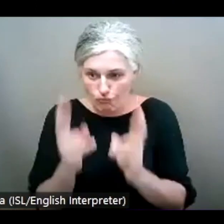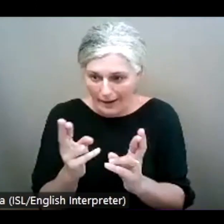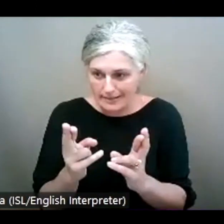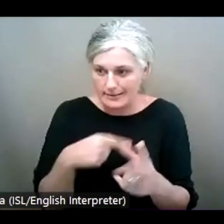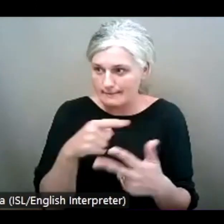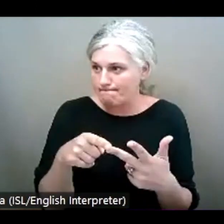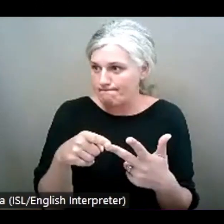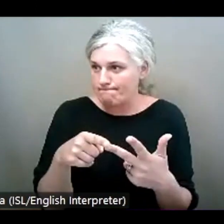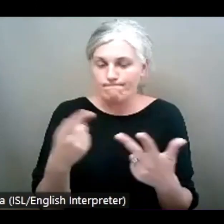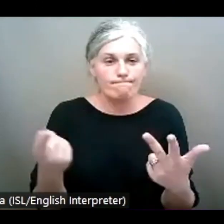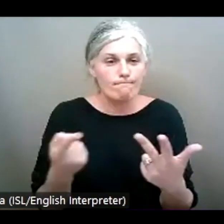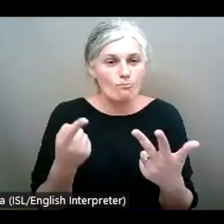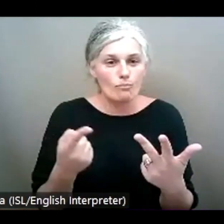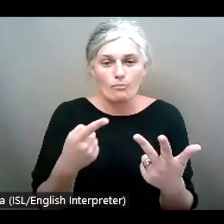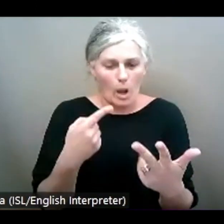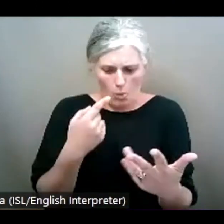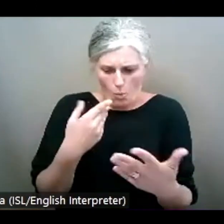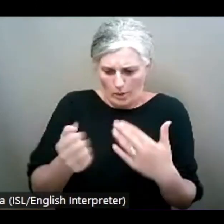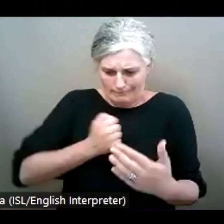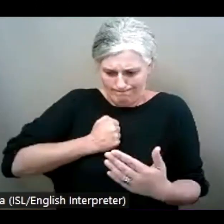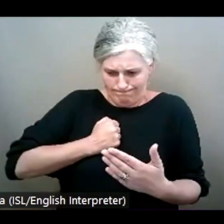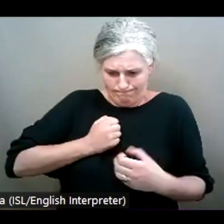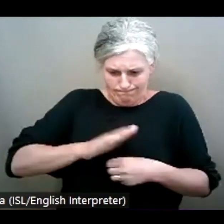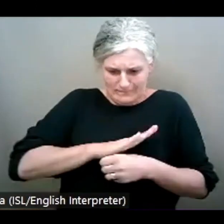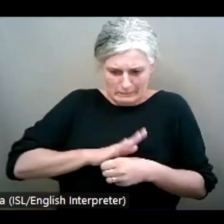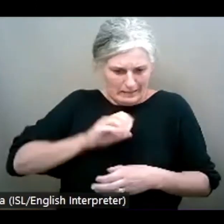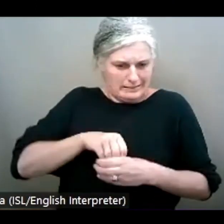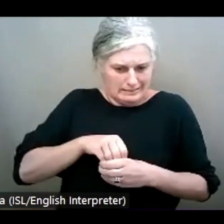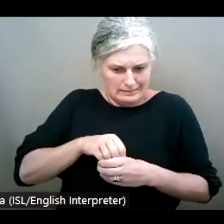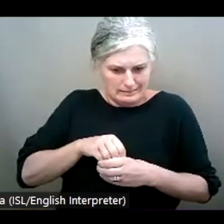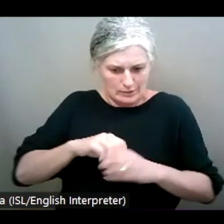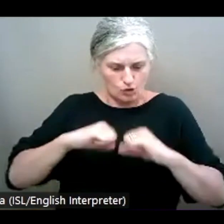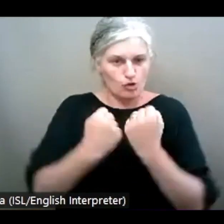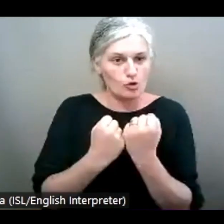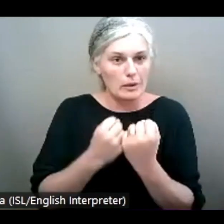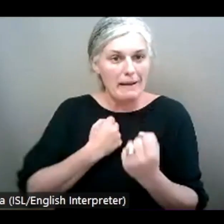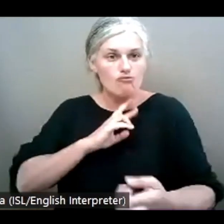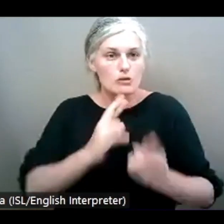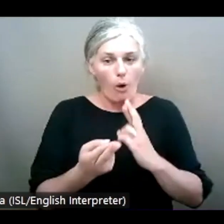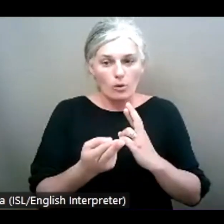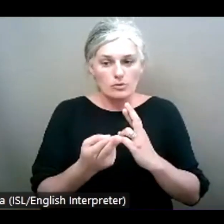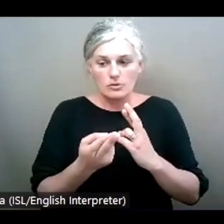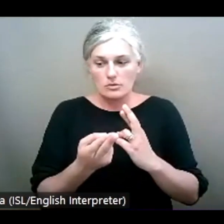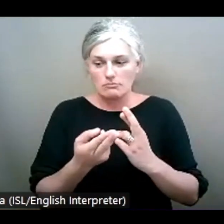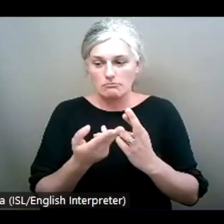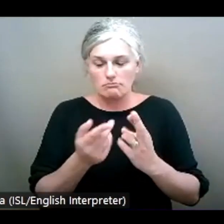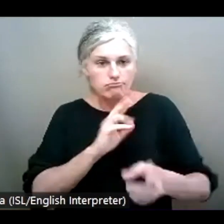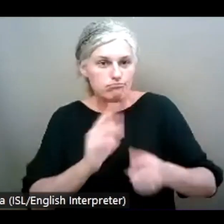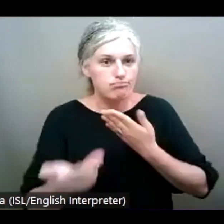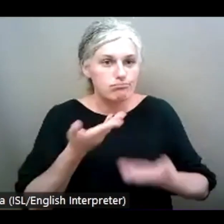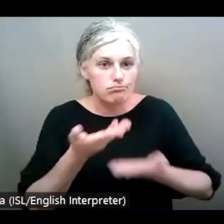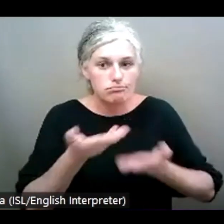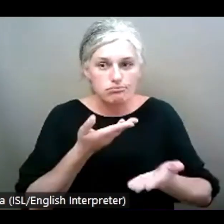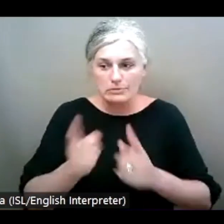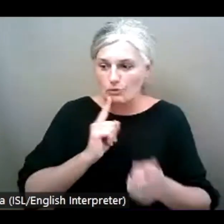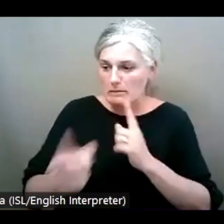of what's my place in society? What's my reaction towards these barriers and challenges that I meet, and where